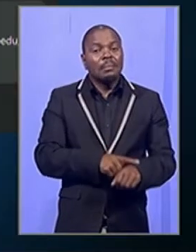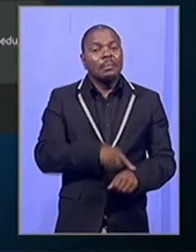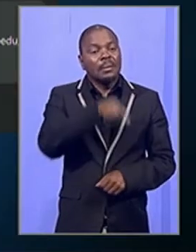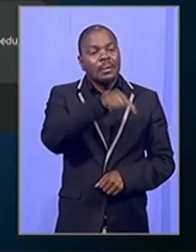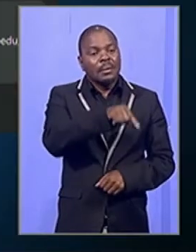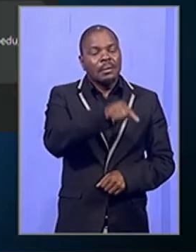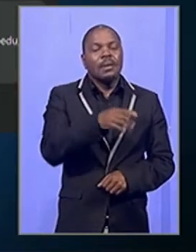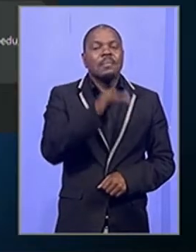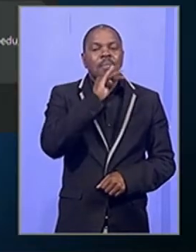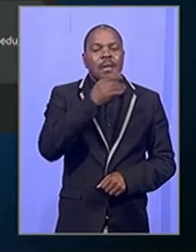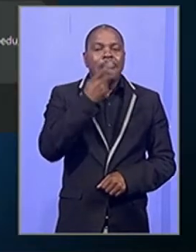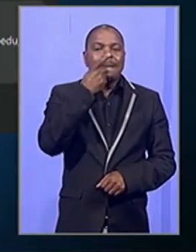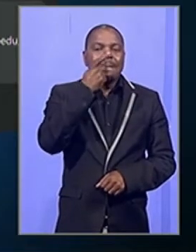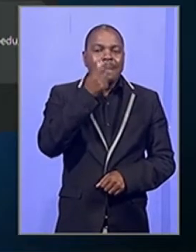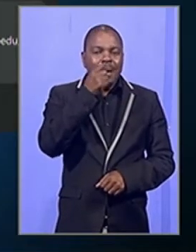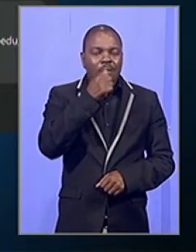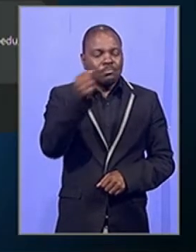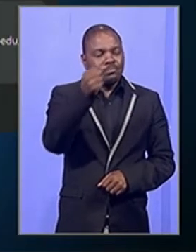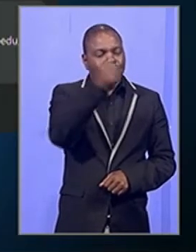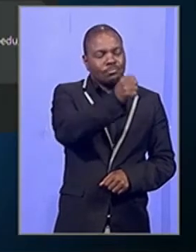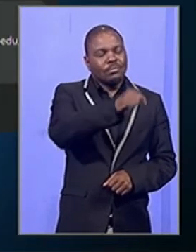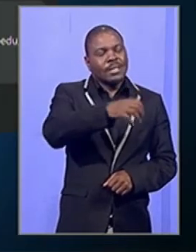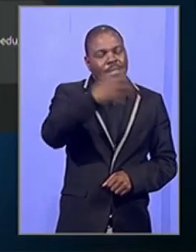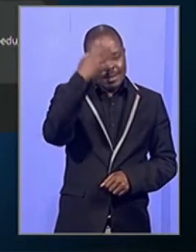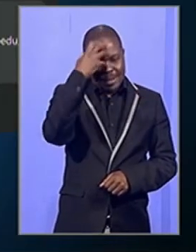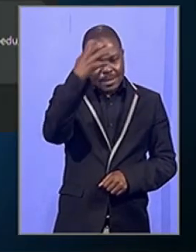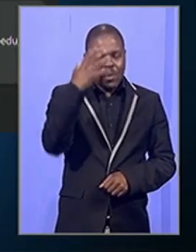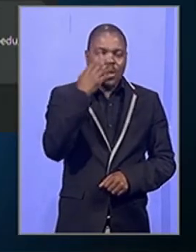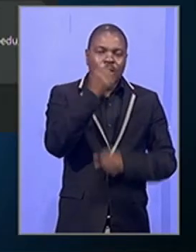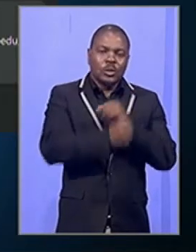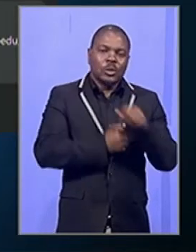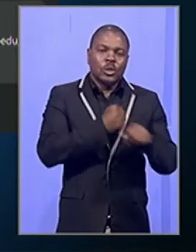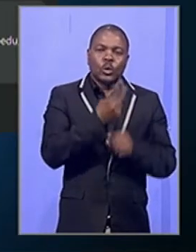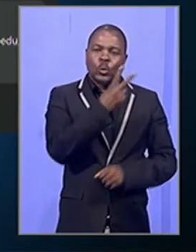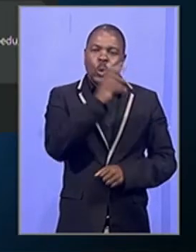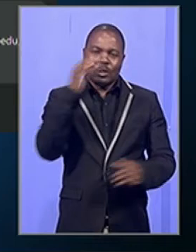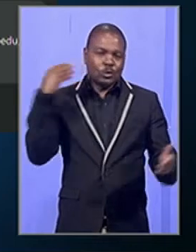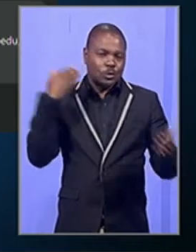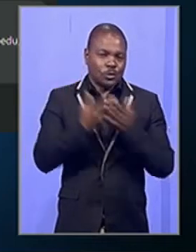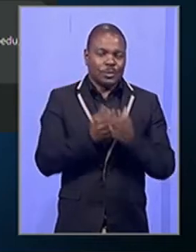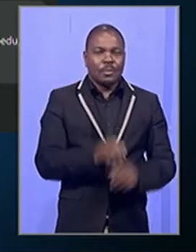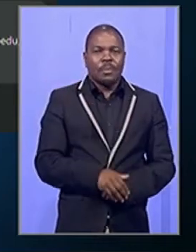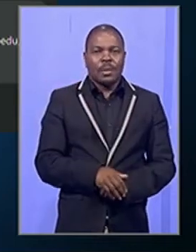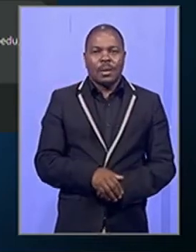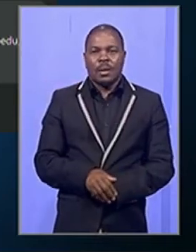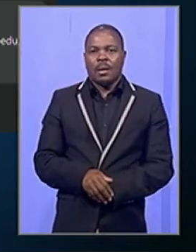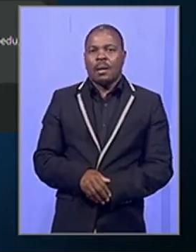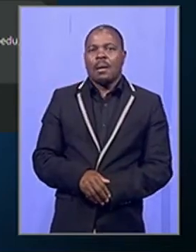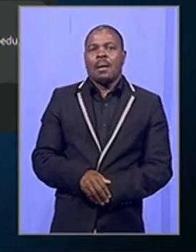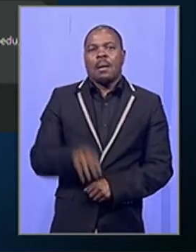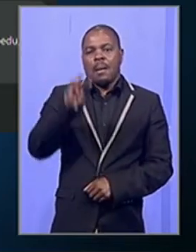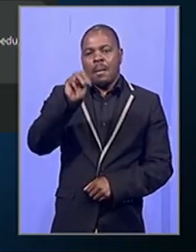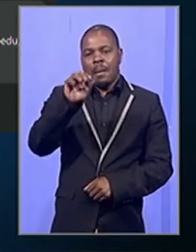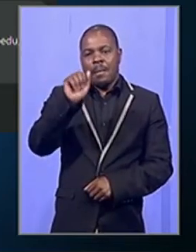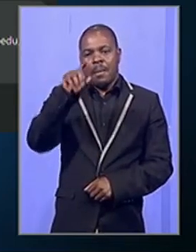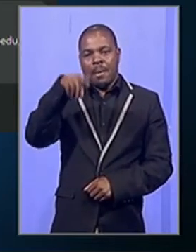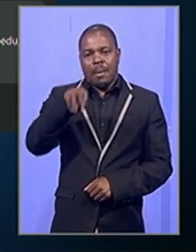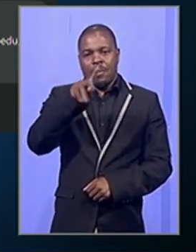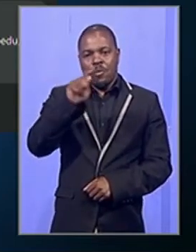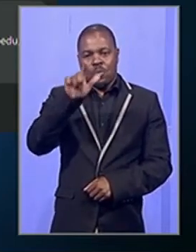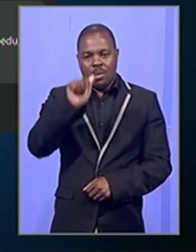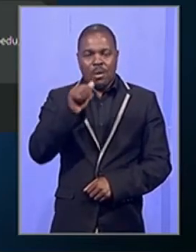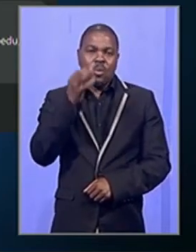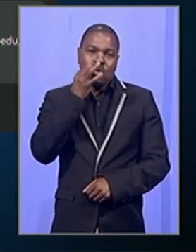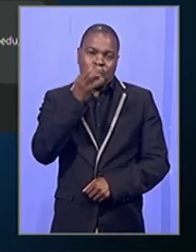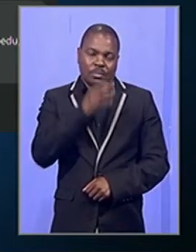etwa pele ke monna mo mengwageng ya go feta e 200. Makgabo Kenford Maputla